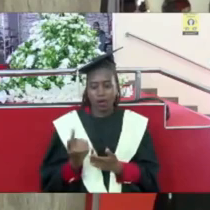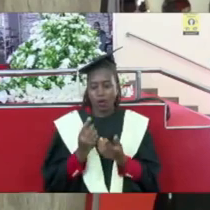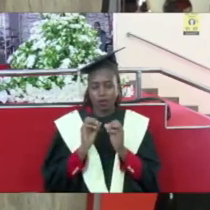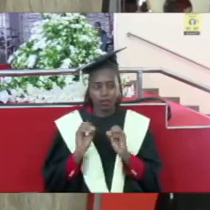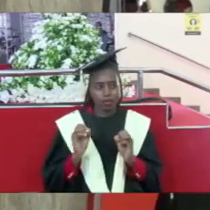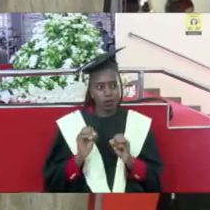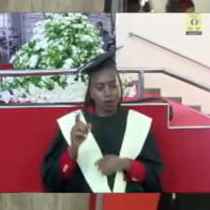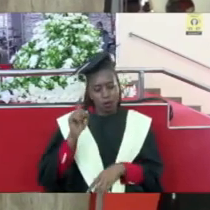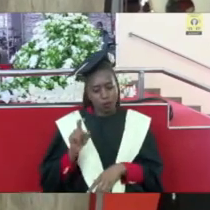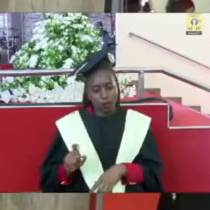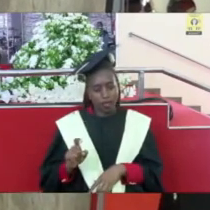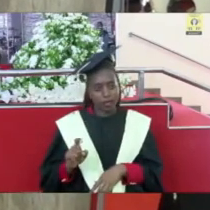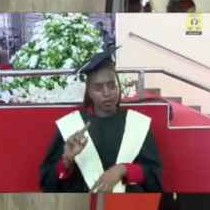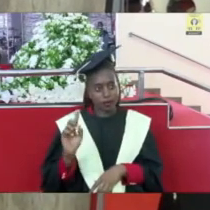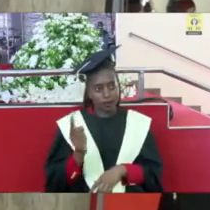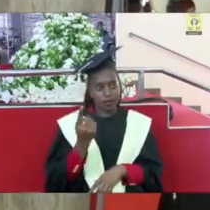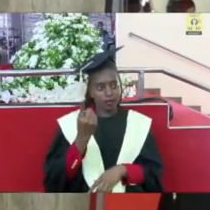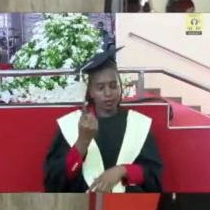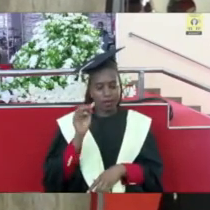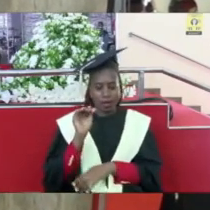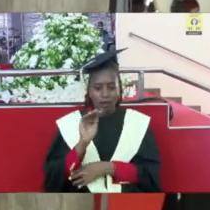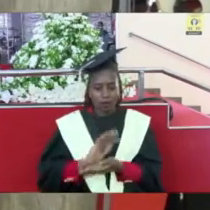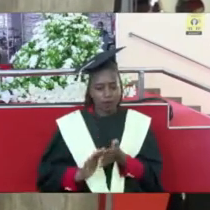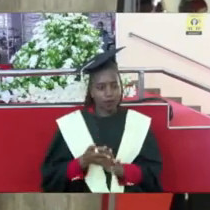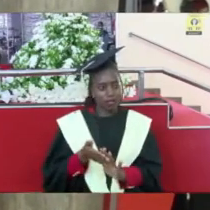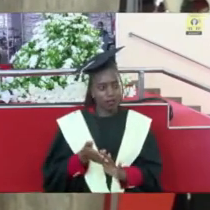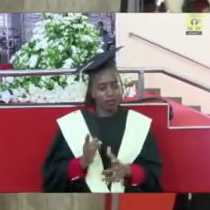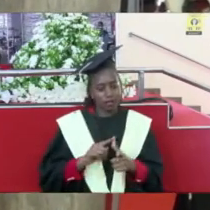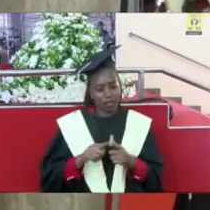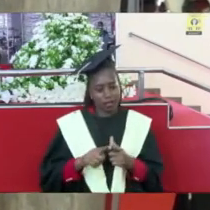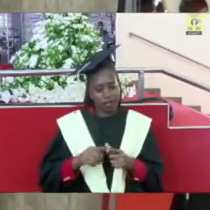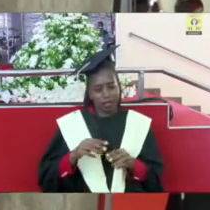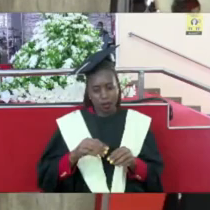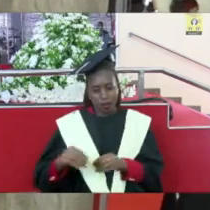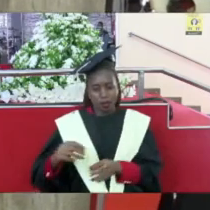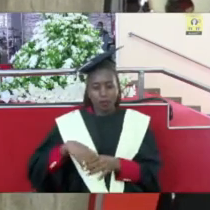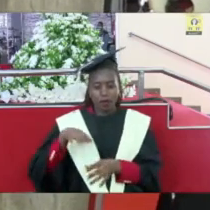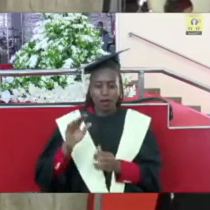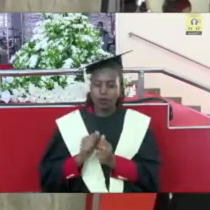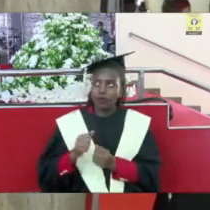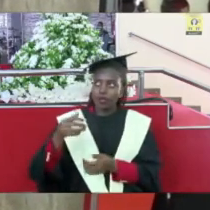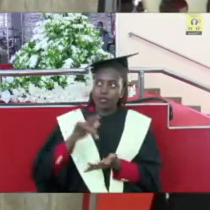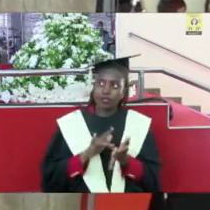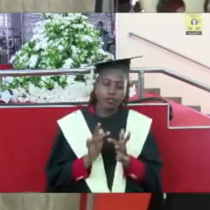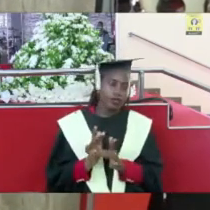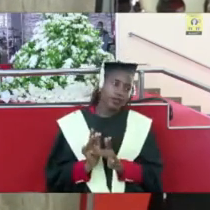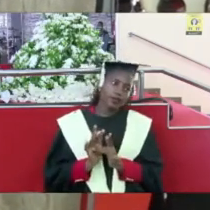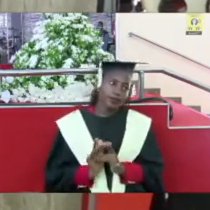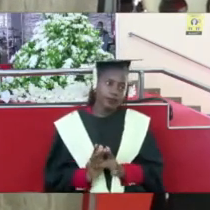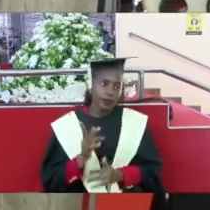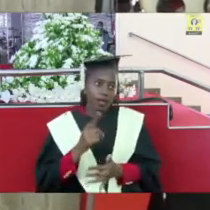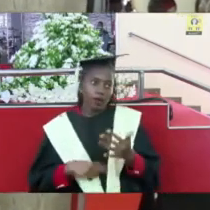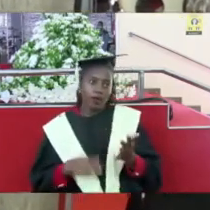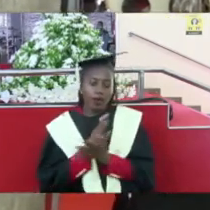nitubu. Yesu aingie ndani na nitoke naye. What a friend we have in Jesus. Are